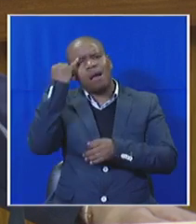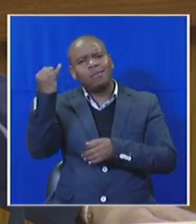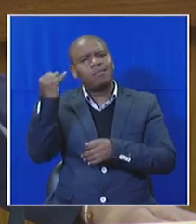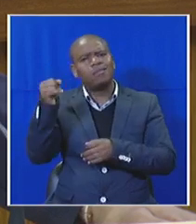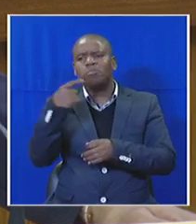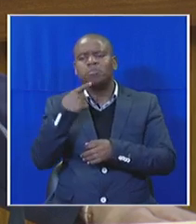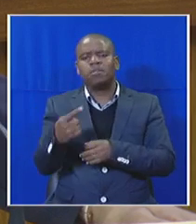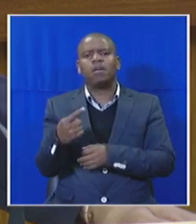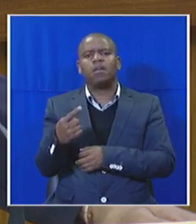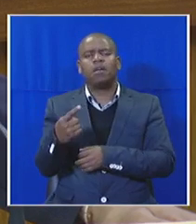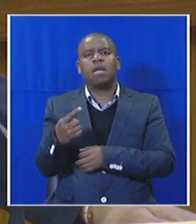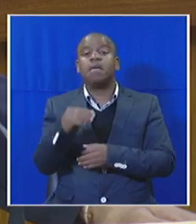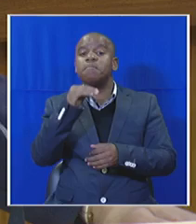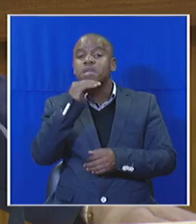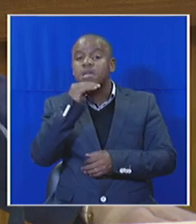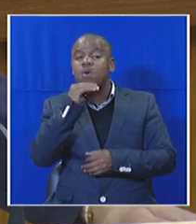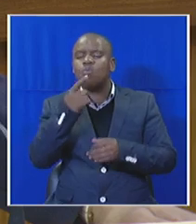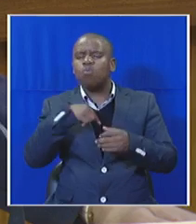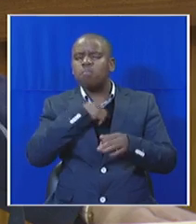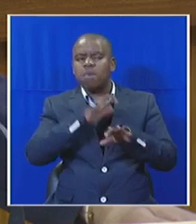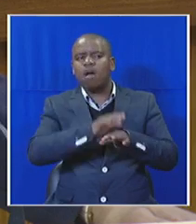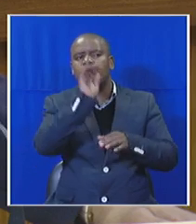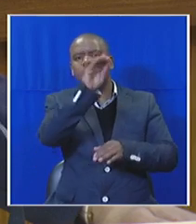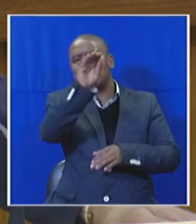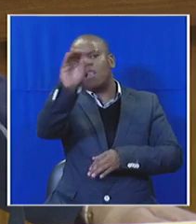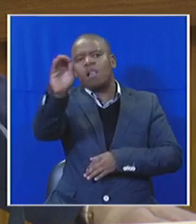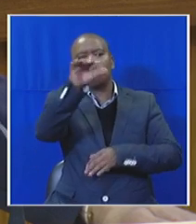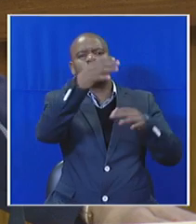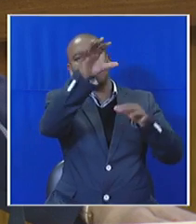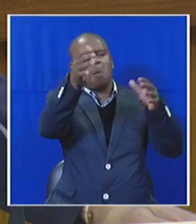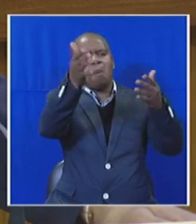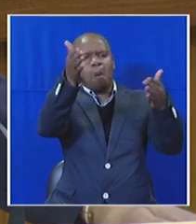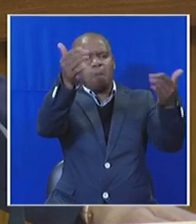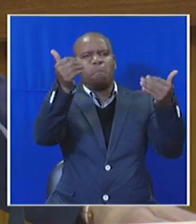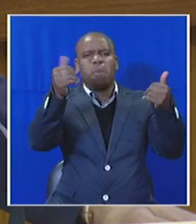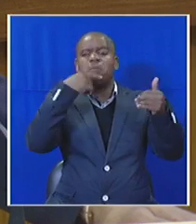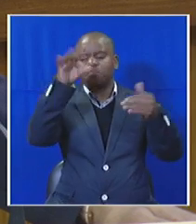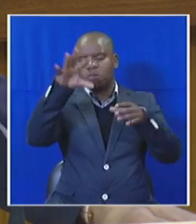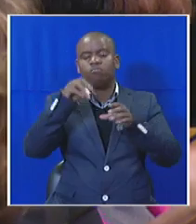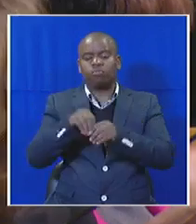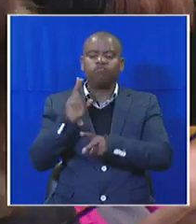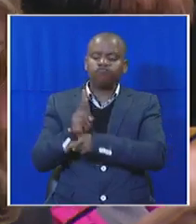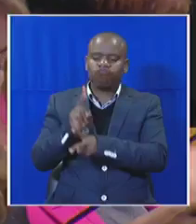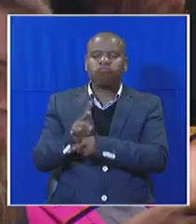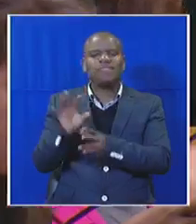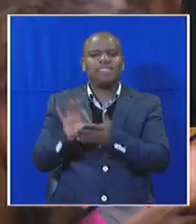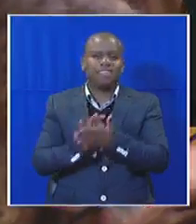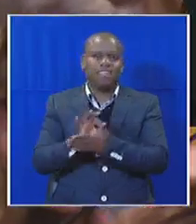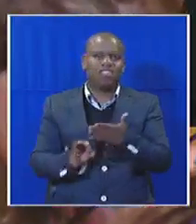to import people from outside during the elections, where there's no citizen who does not vote, who